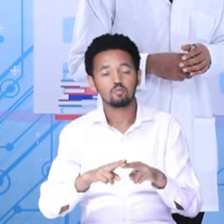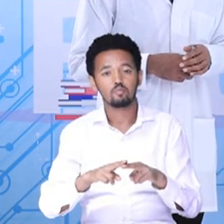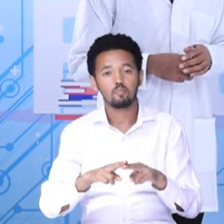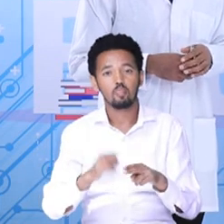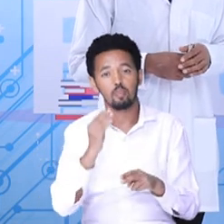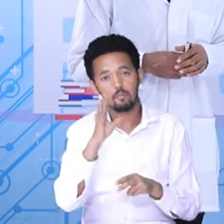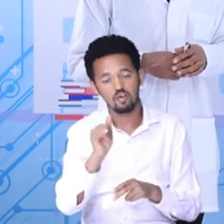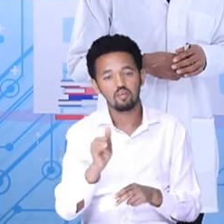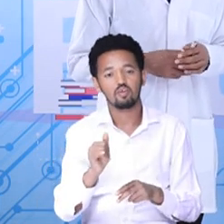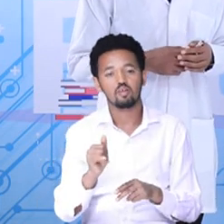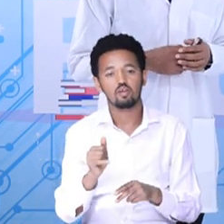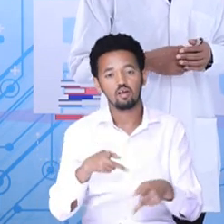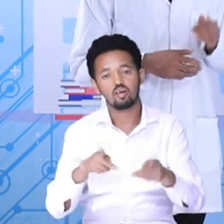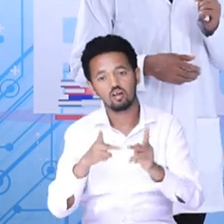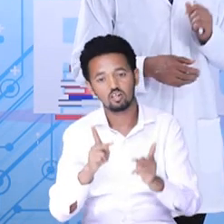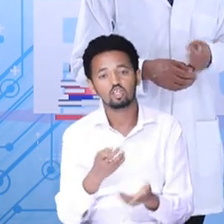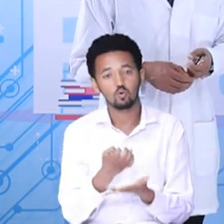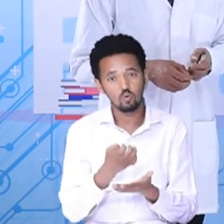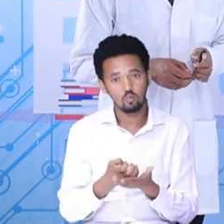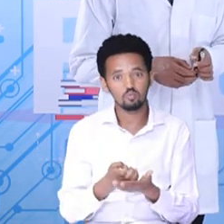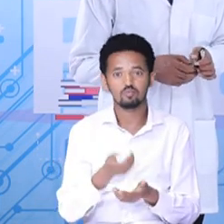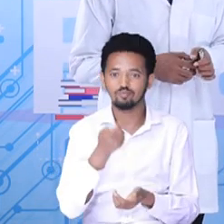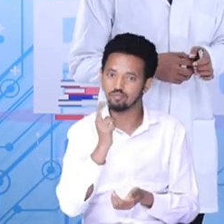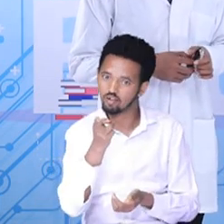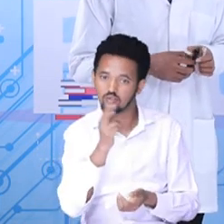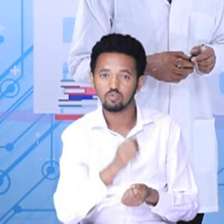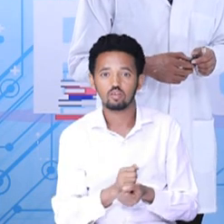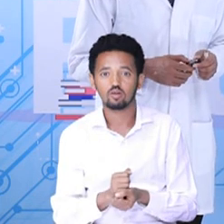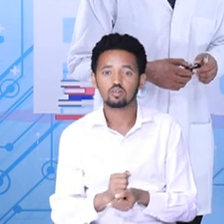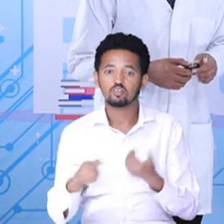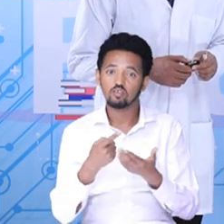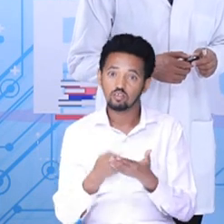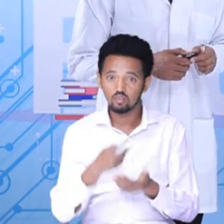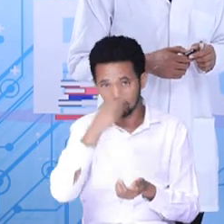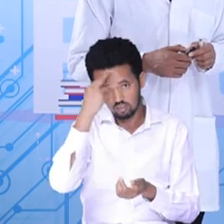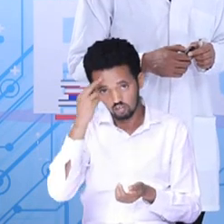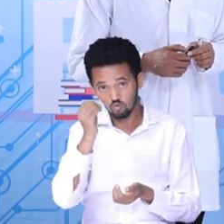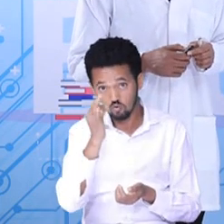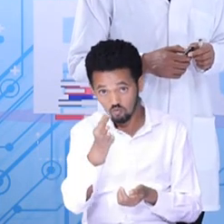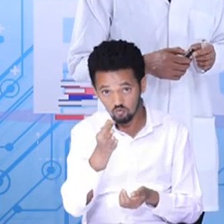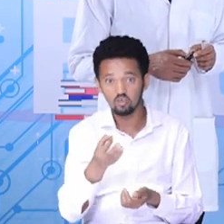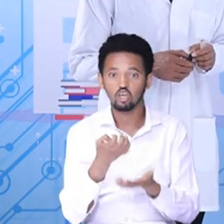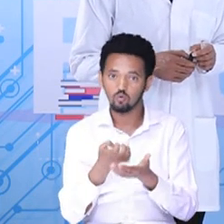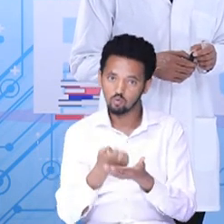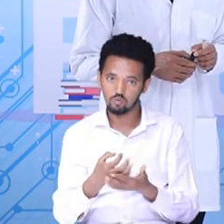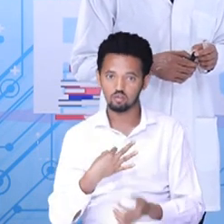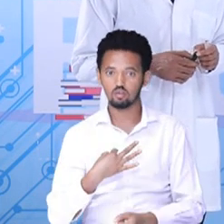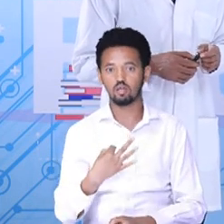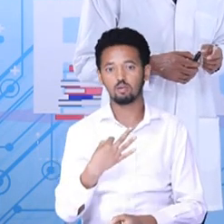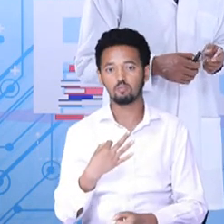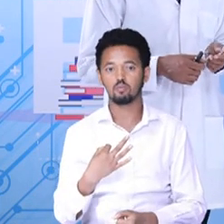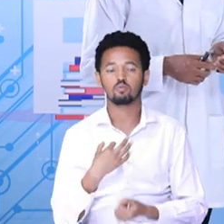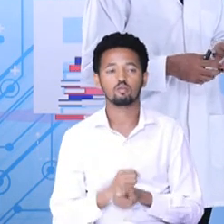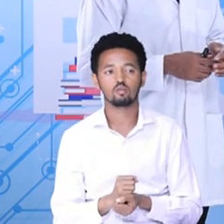or typically by agricultural economic activity. This is in case of economic type.